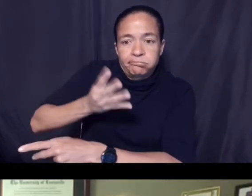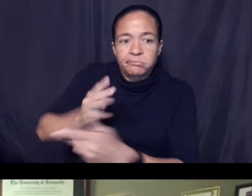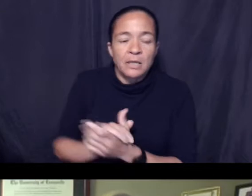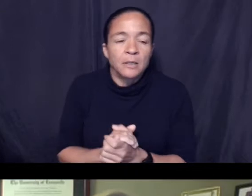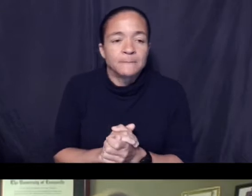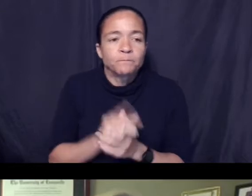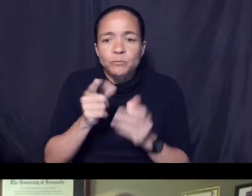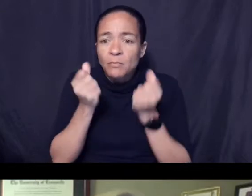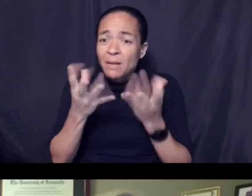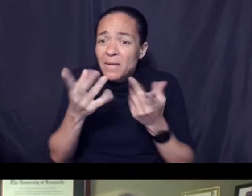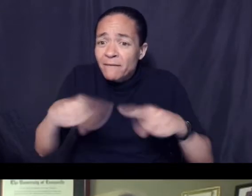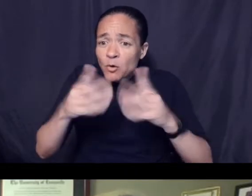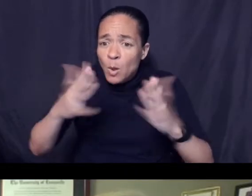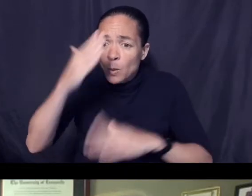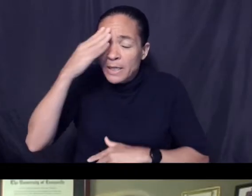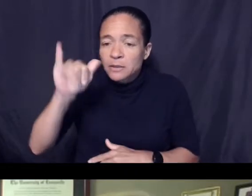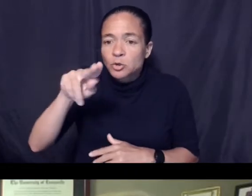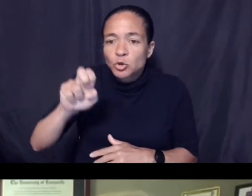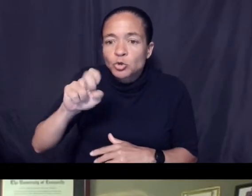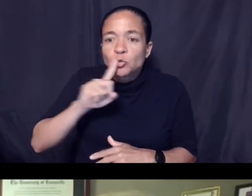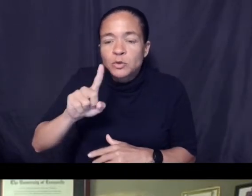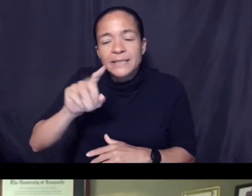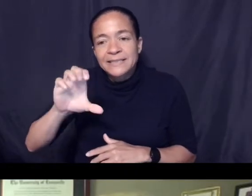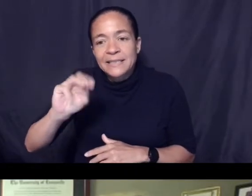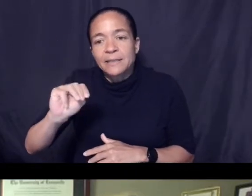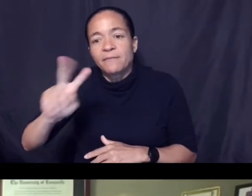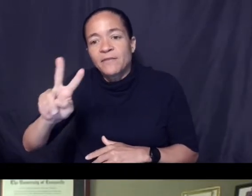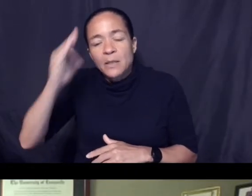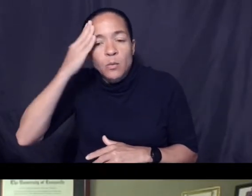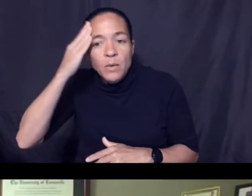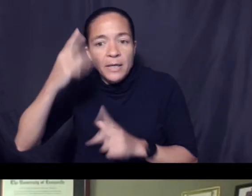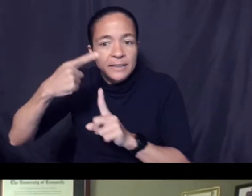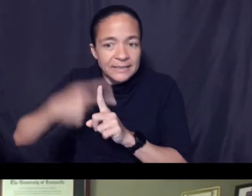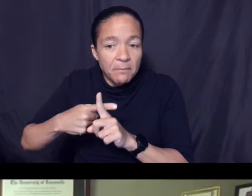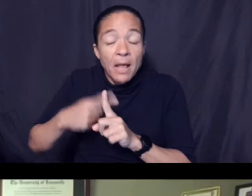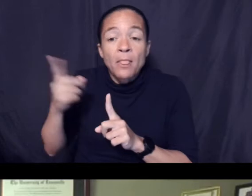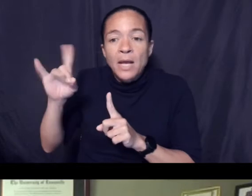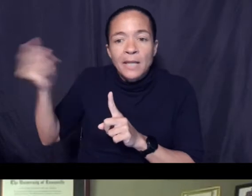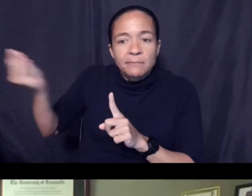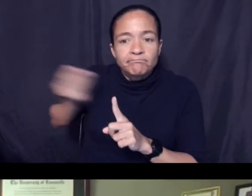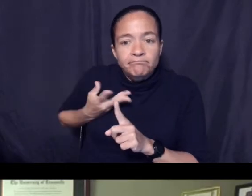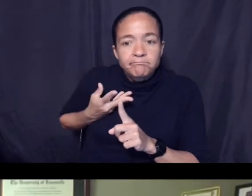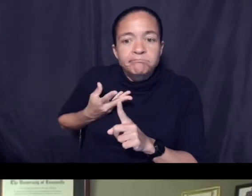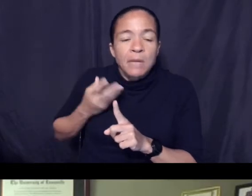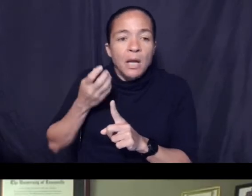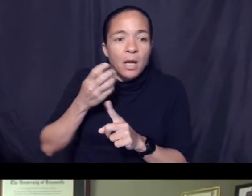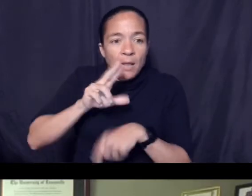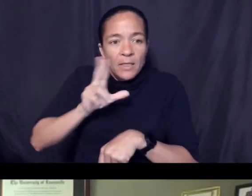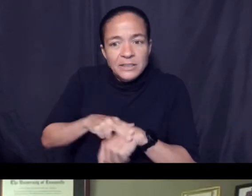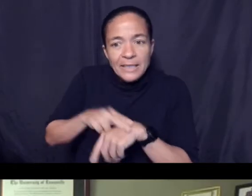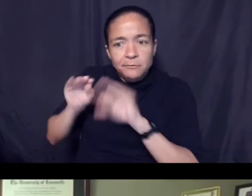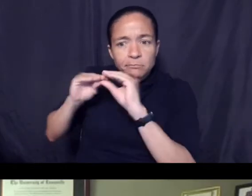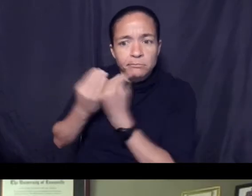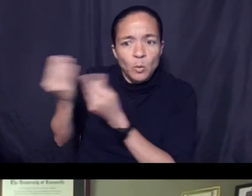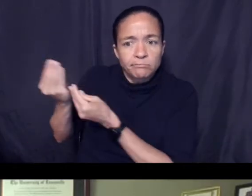is CMV Awareness Month, and the National CMV Foundation has supplied these slides of the three themes